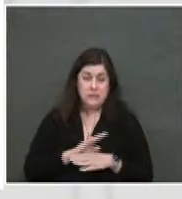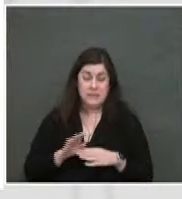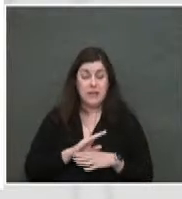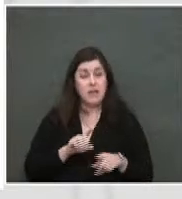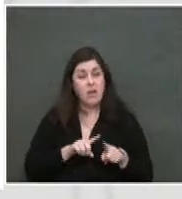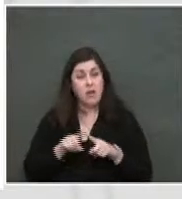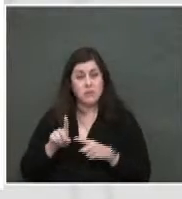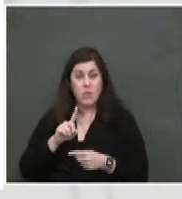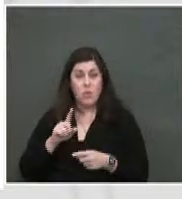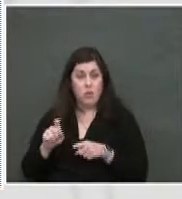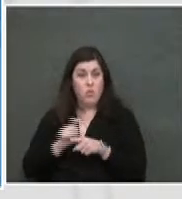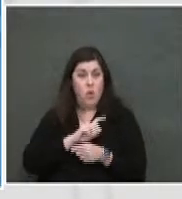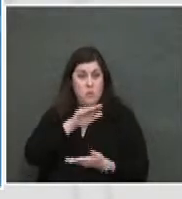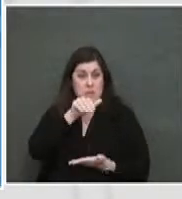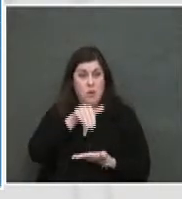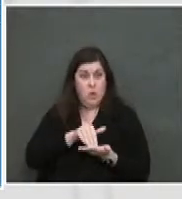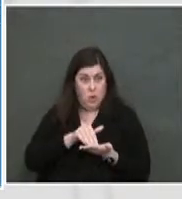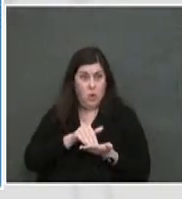dispatch.